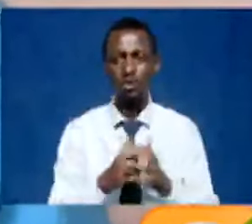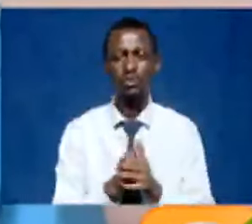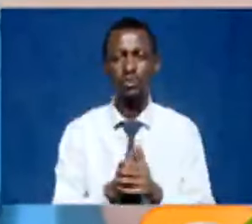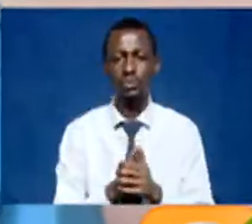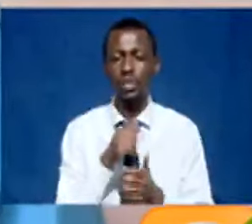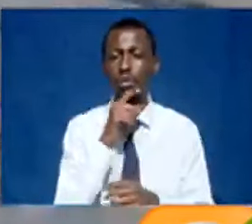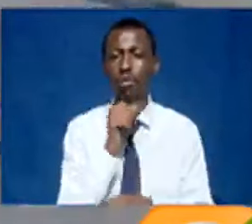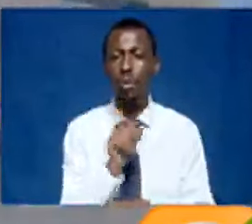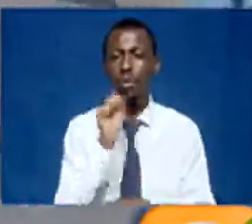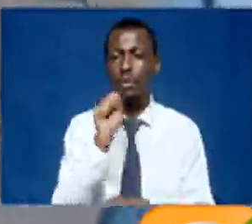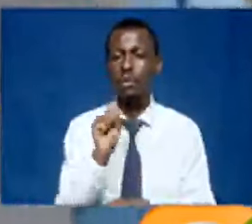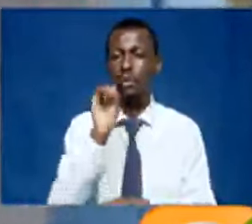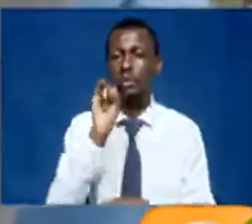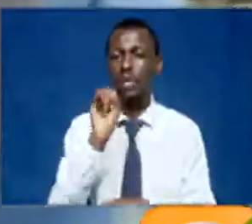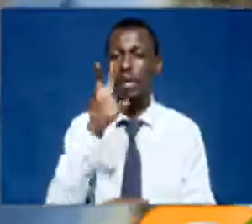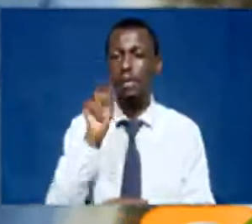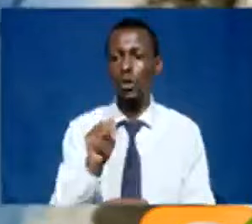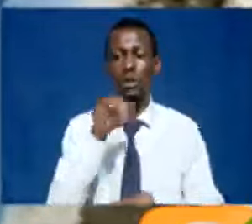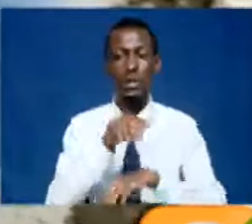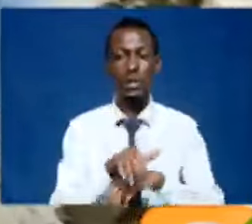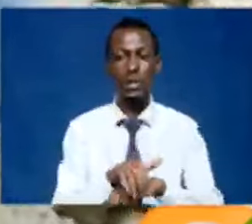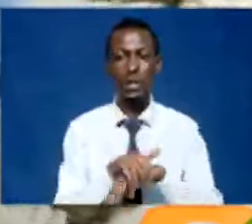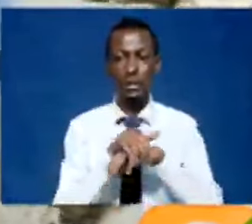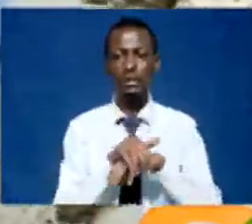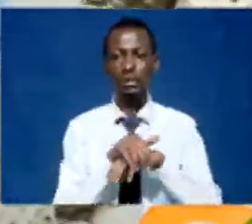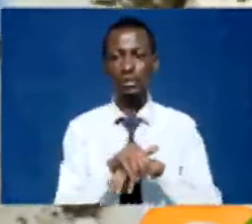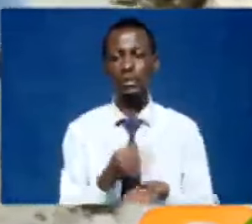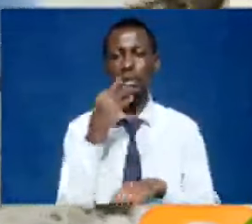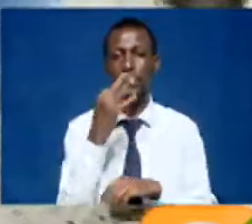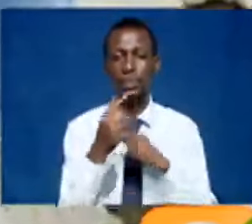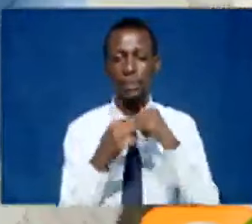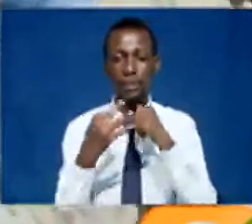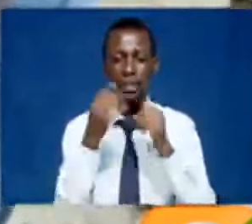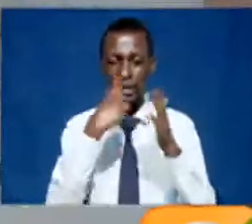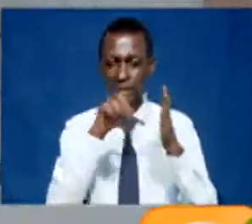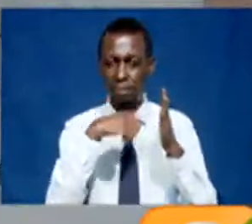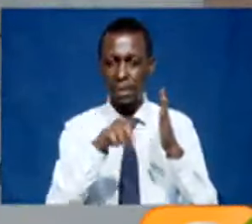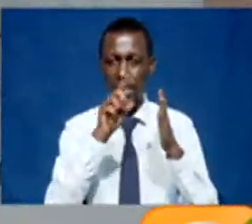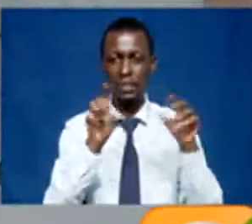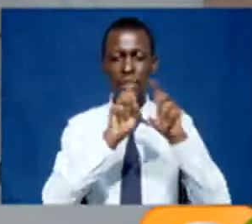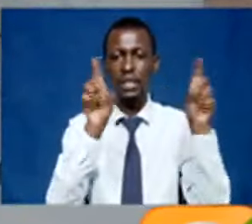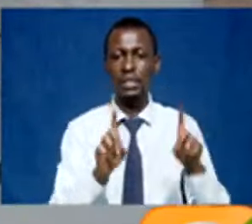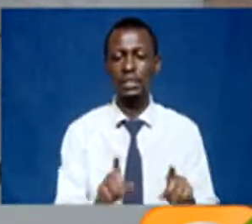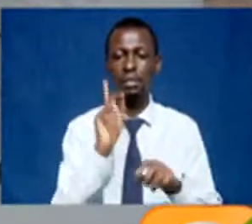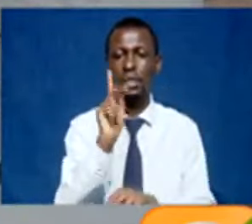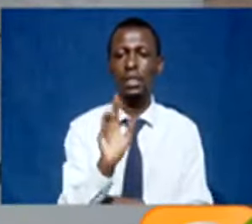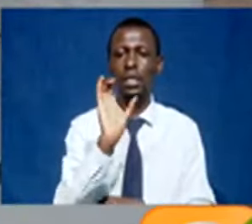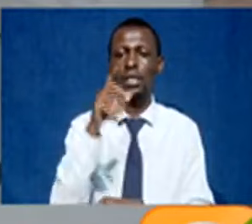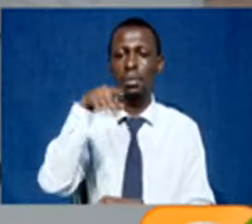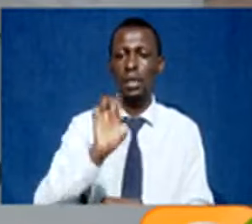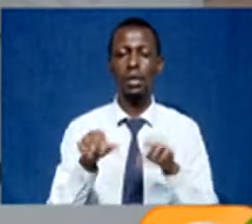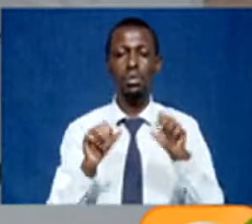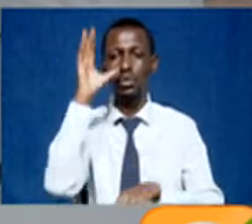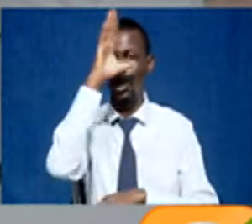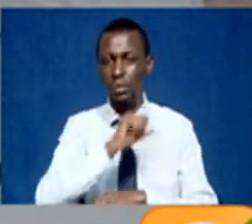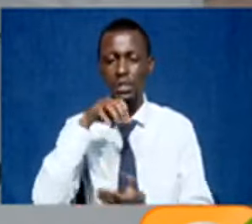scored 396 marks in the 2023 KCPE exams, is at a risk of missing his Form 1 slot at the